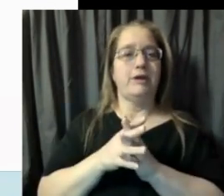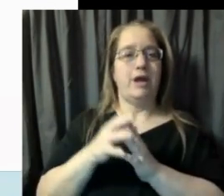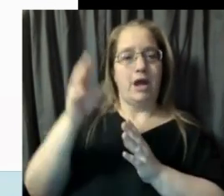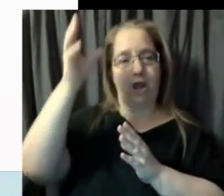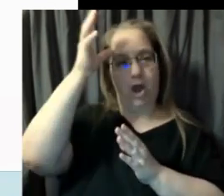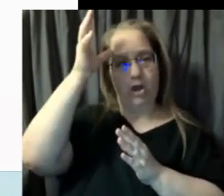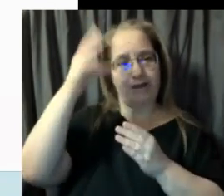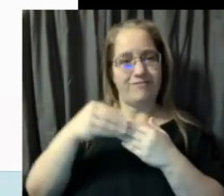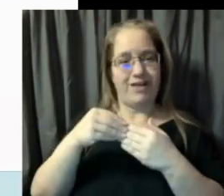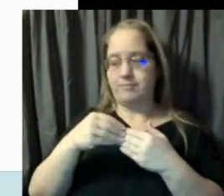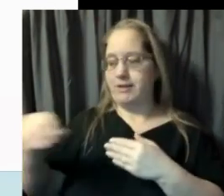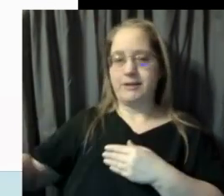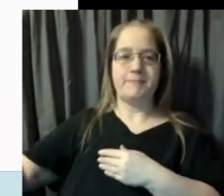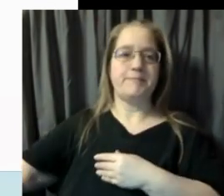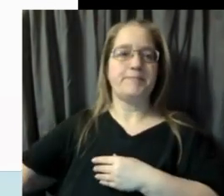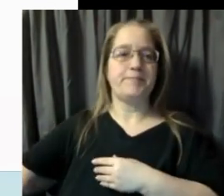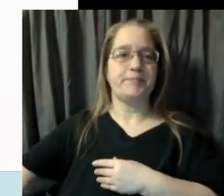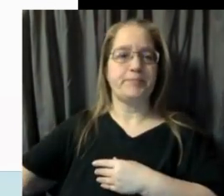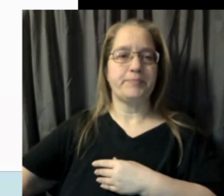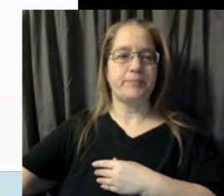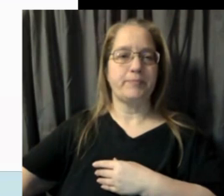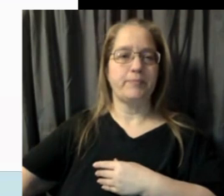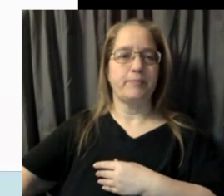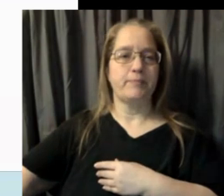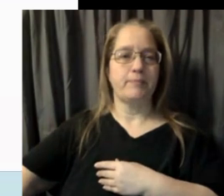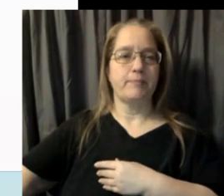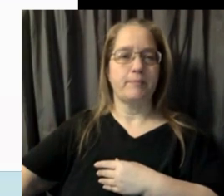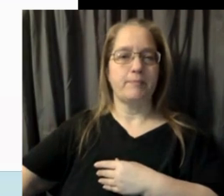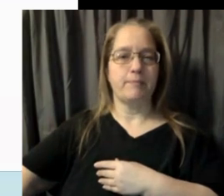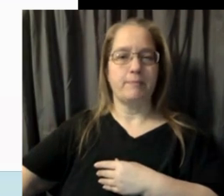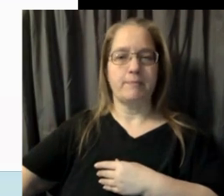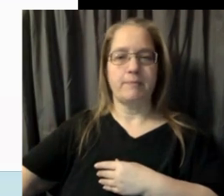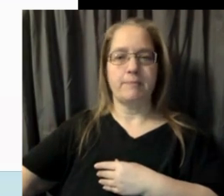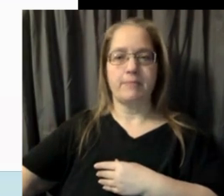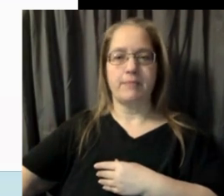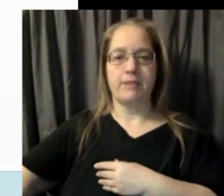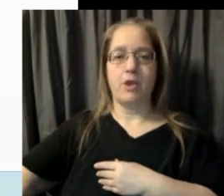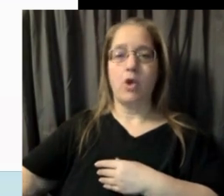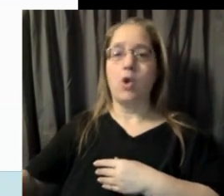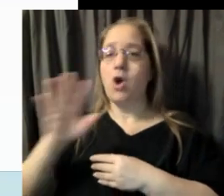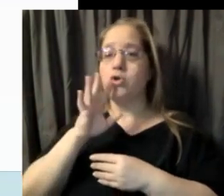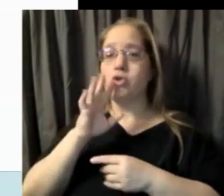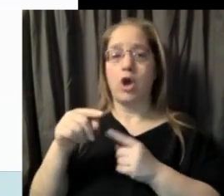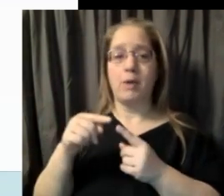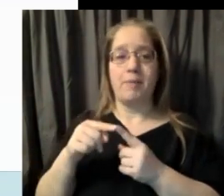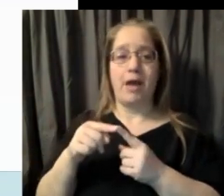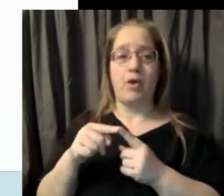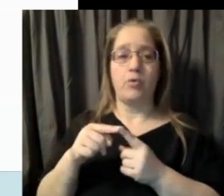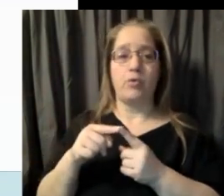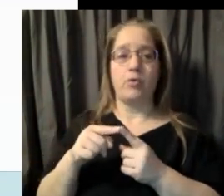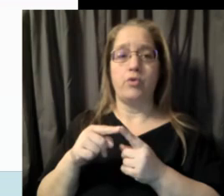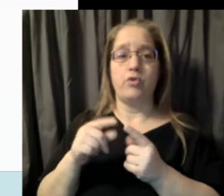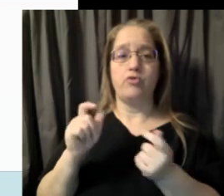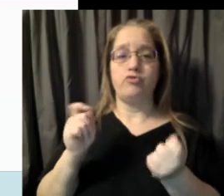flexibility. We'll also touch on strategies to support children, including modifying the environment, teaching skills directly,